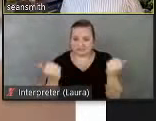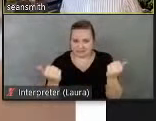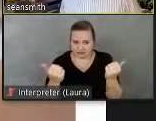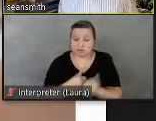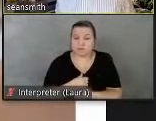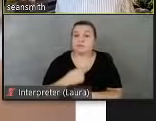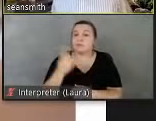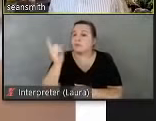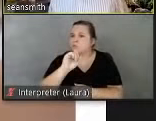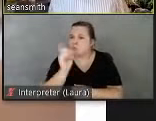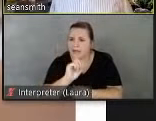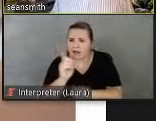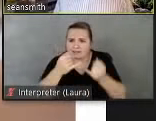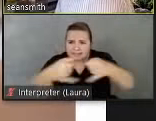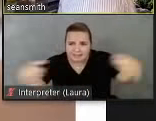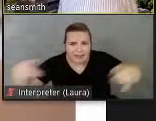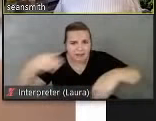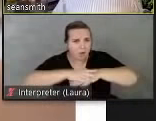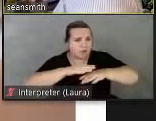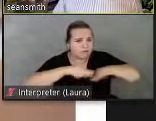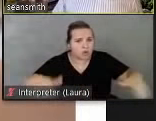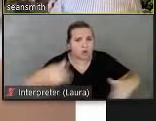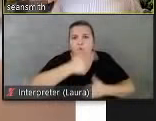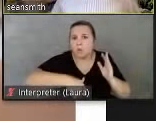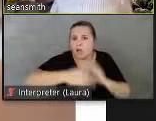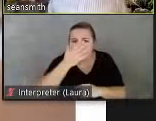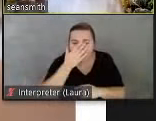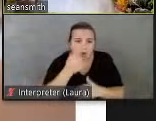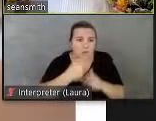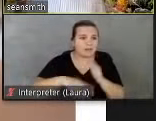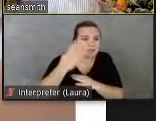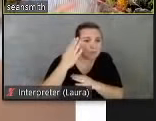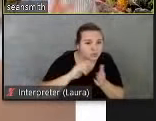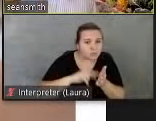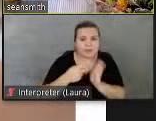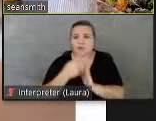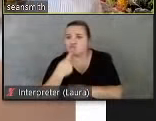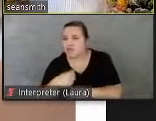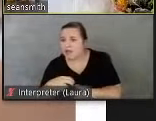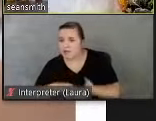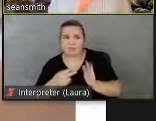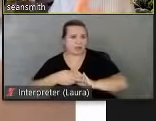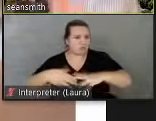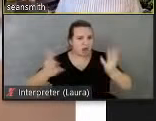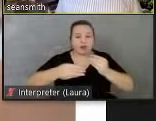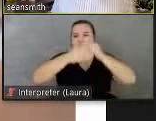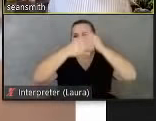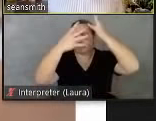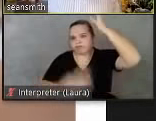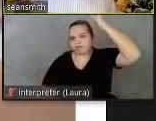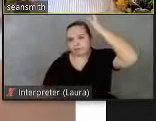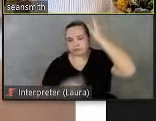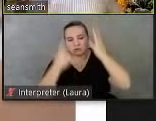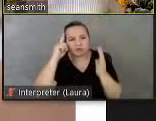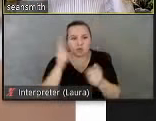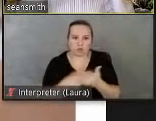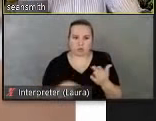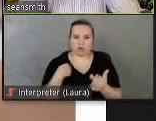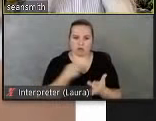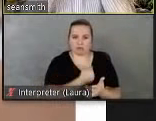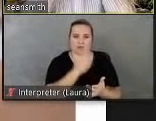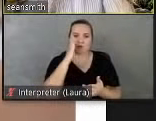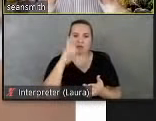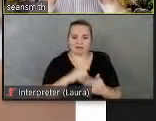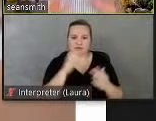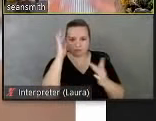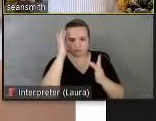masking tape is on the floor. What color are we using? What does blue mean? What does red mean? The list goes on these things that we're going to need to cover. How